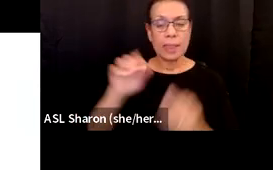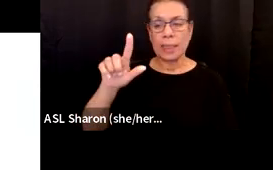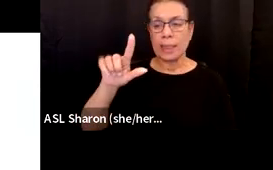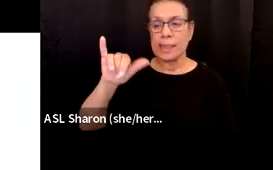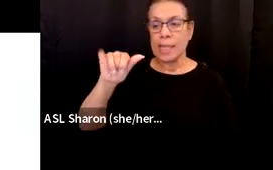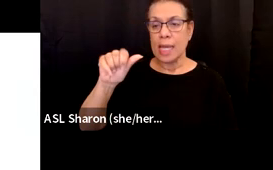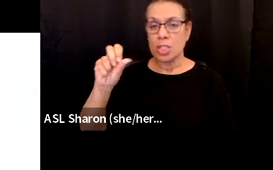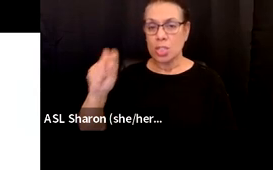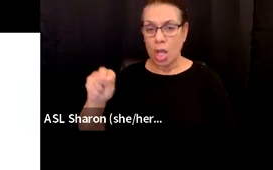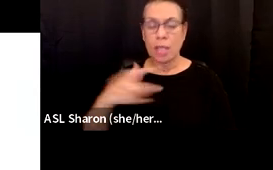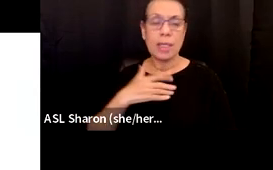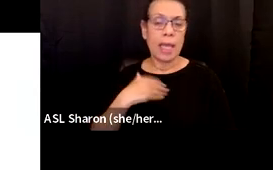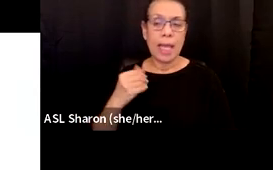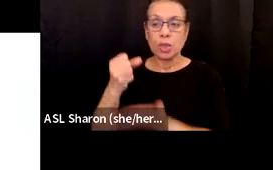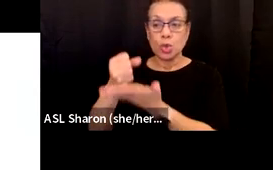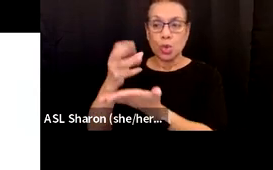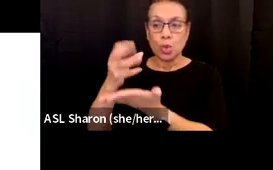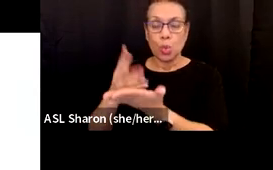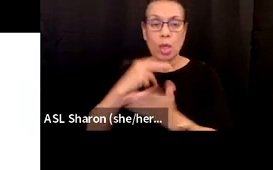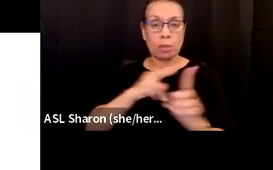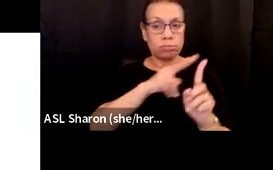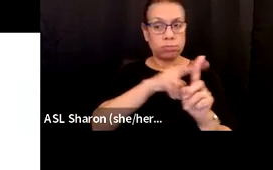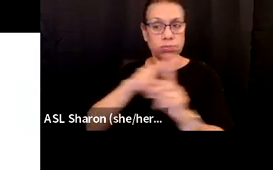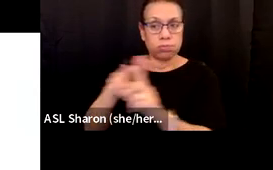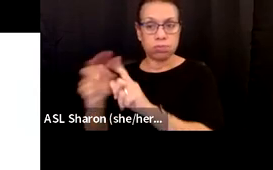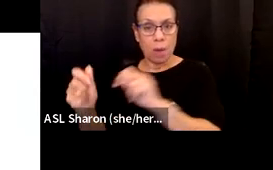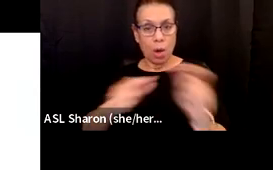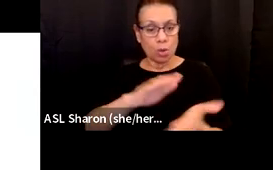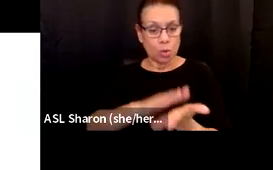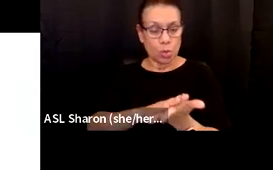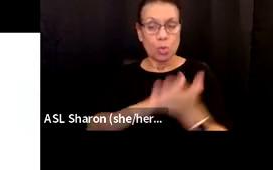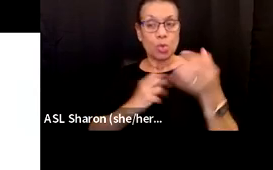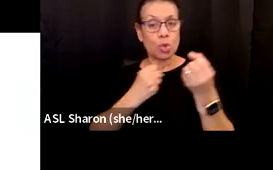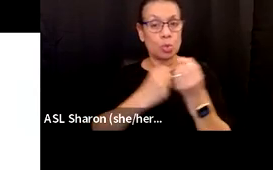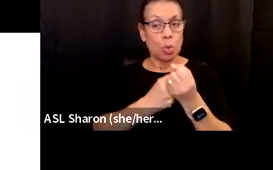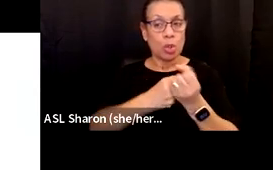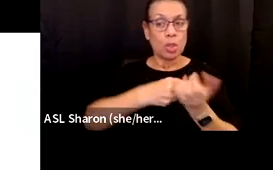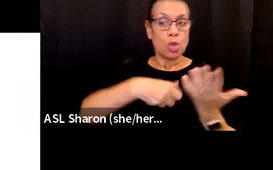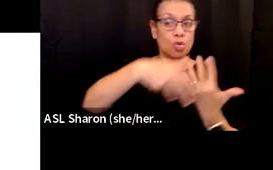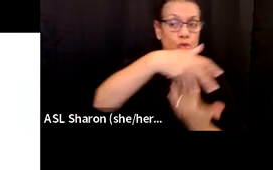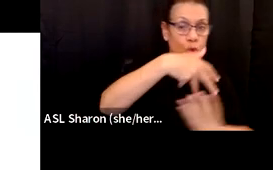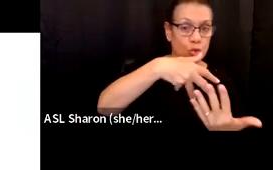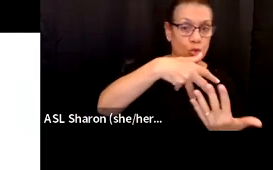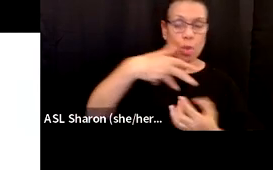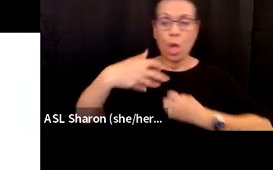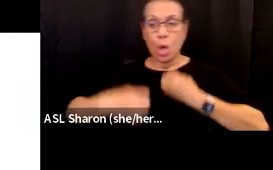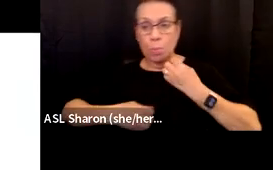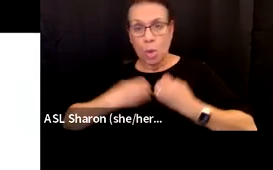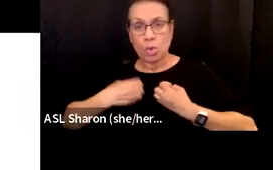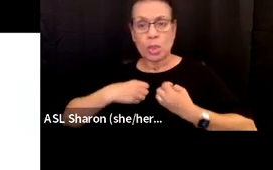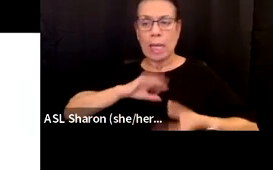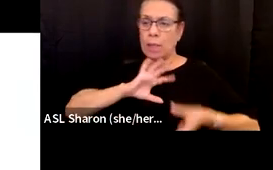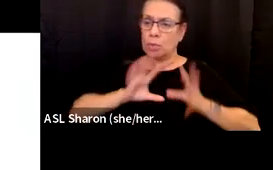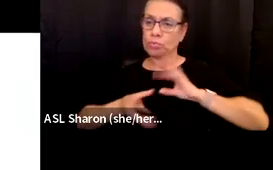nurses at every school to support the social emotional in general health and wellness of our